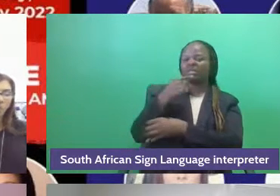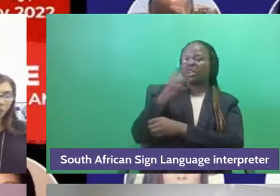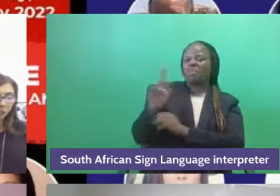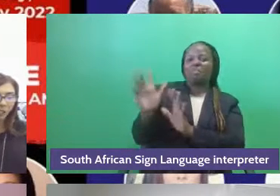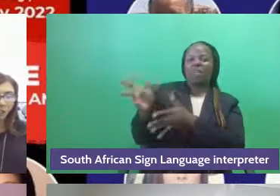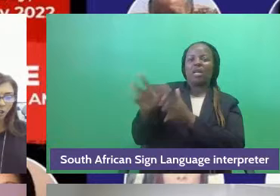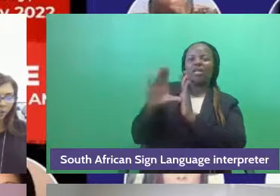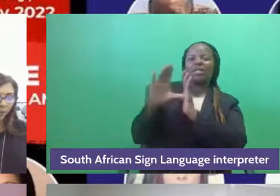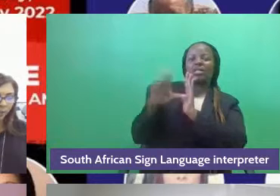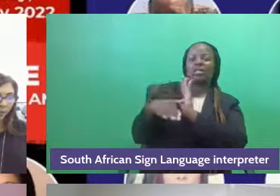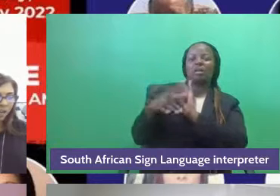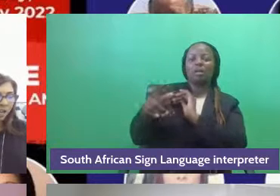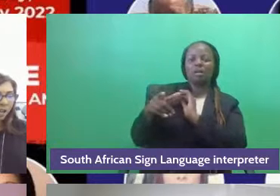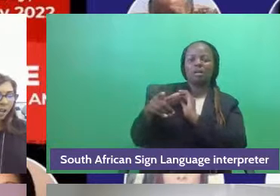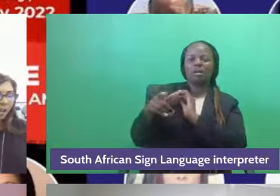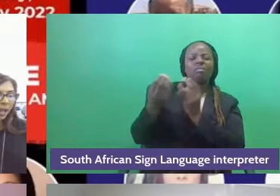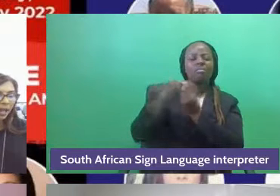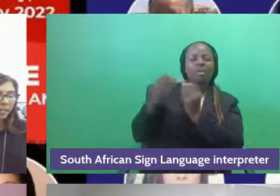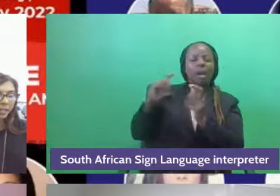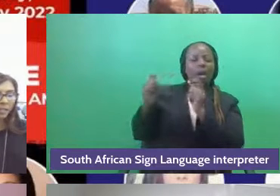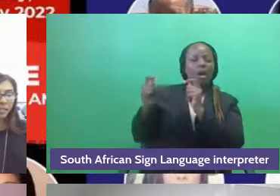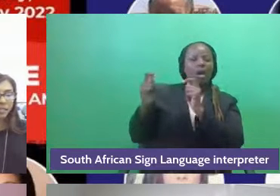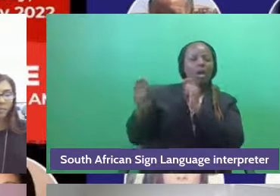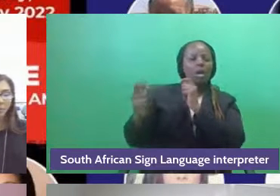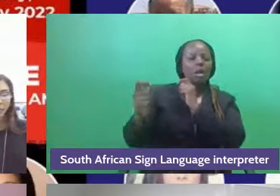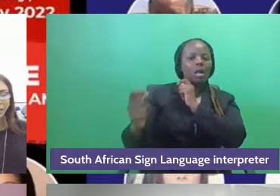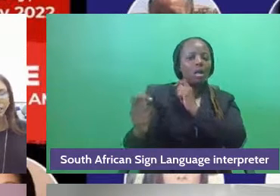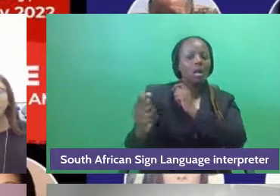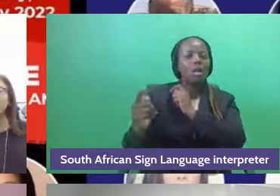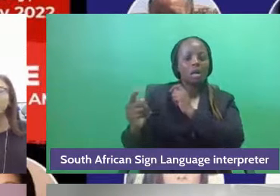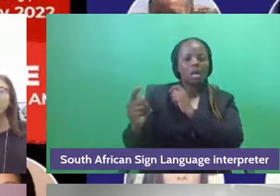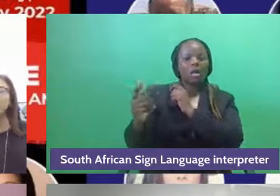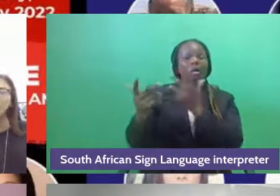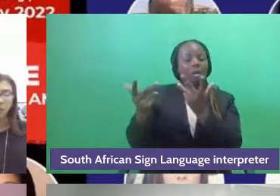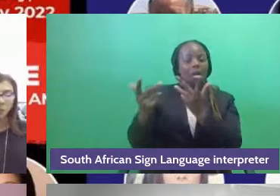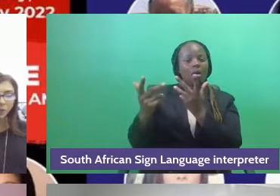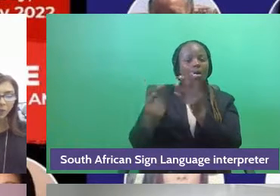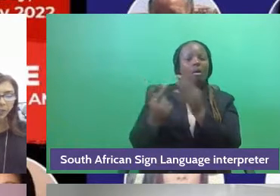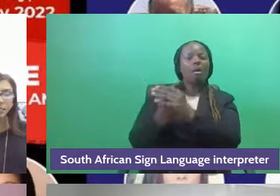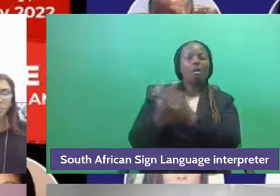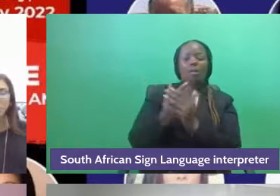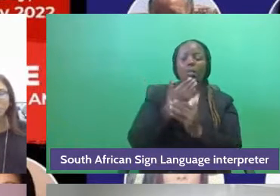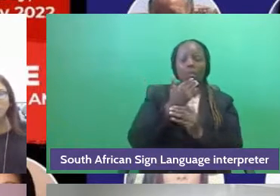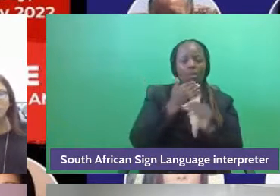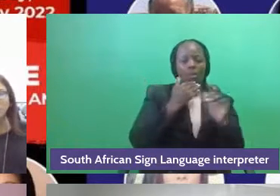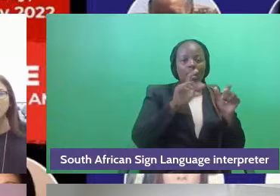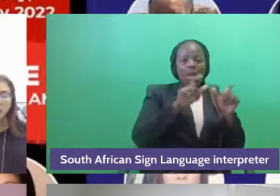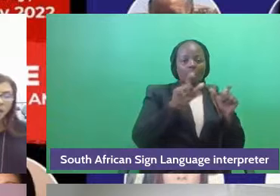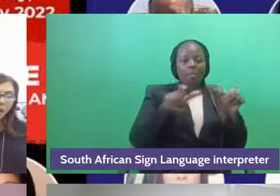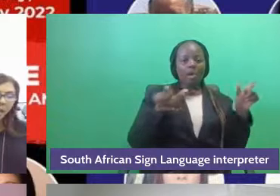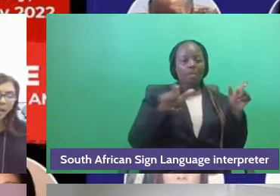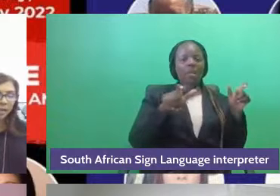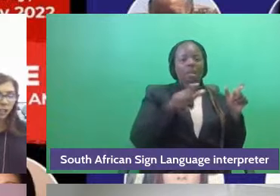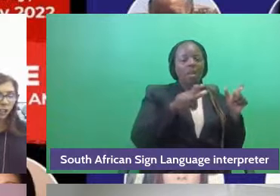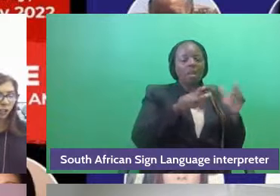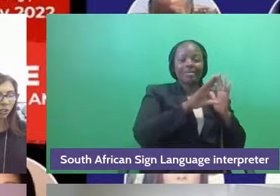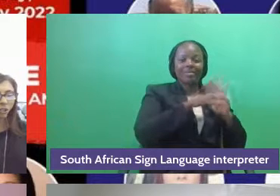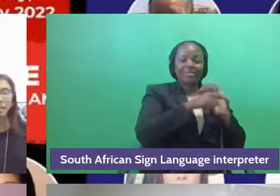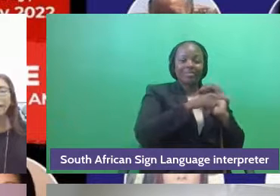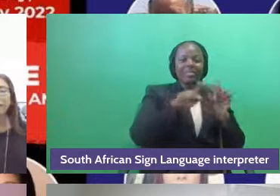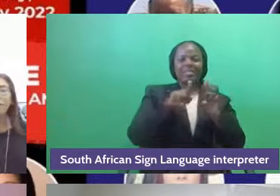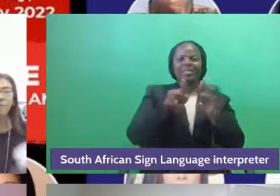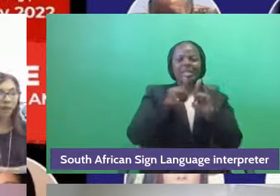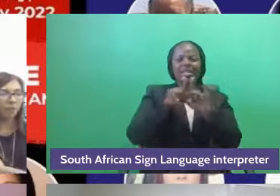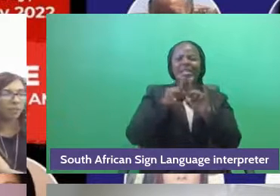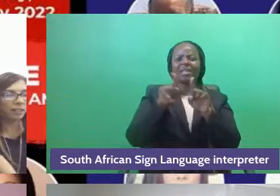an evolving concept, and it does result from the interactions between persons with impairments and